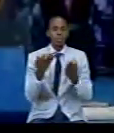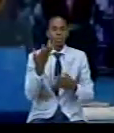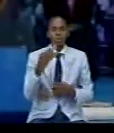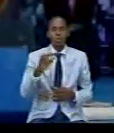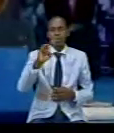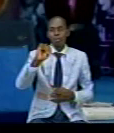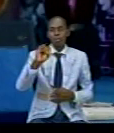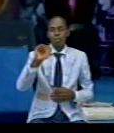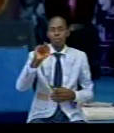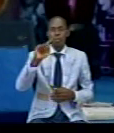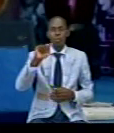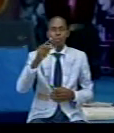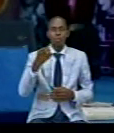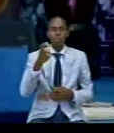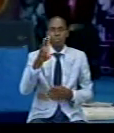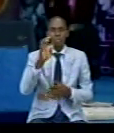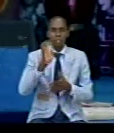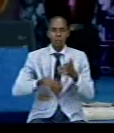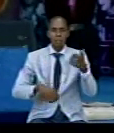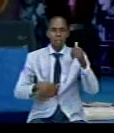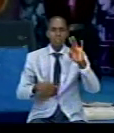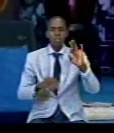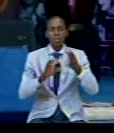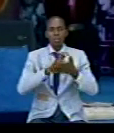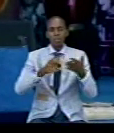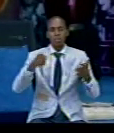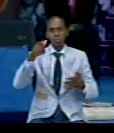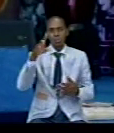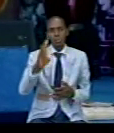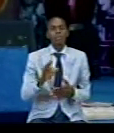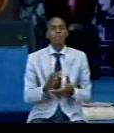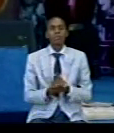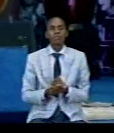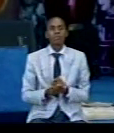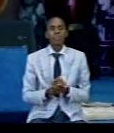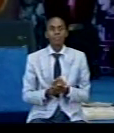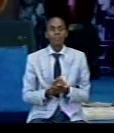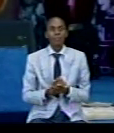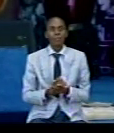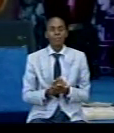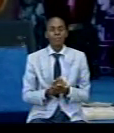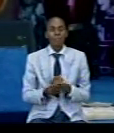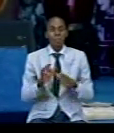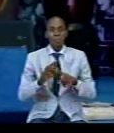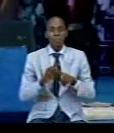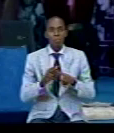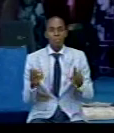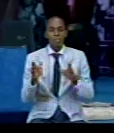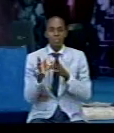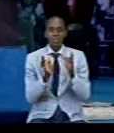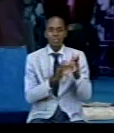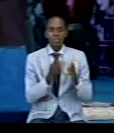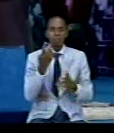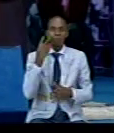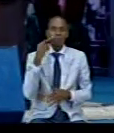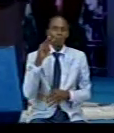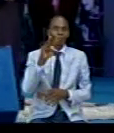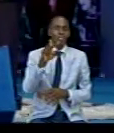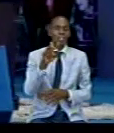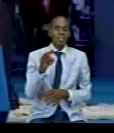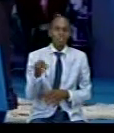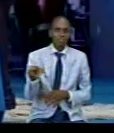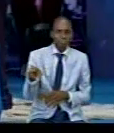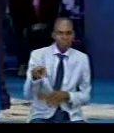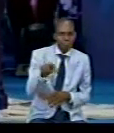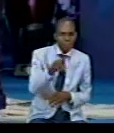chapter 19, verse 26. But Jesus beheld them and said unto